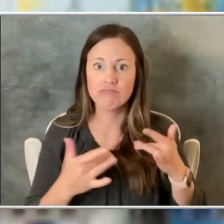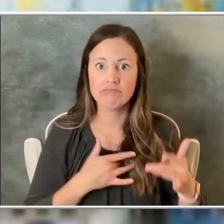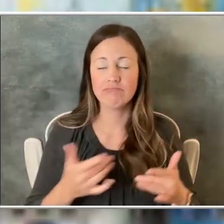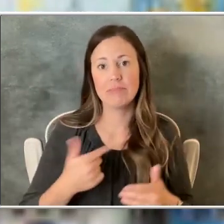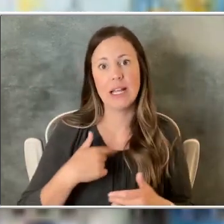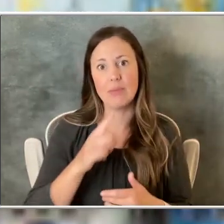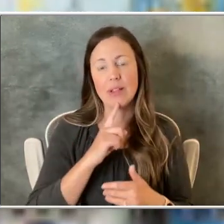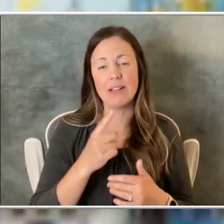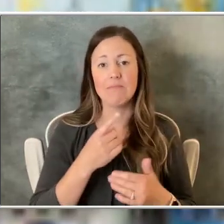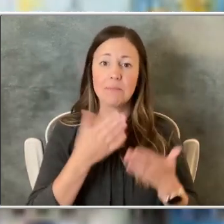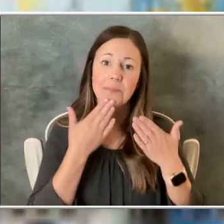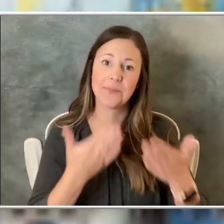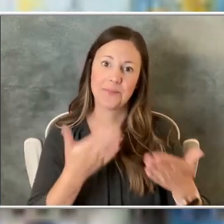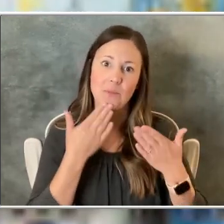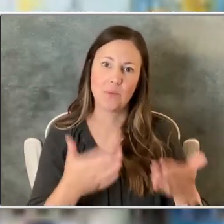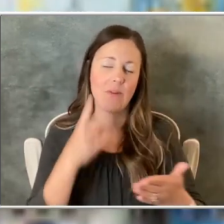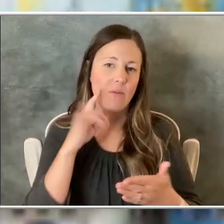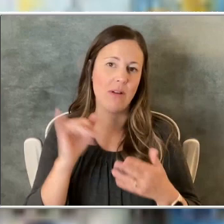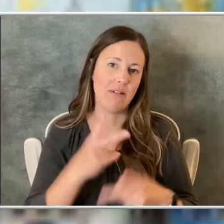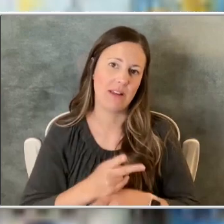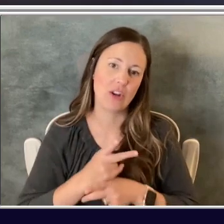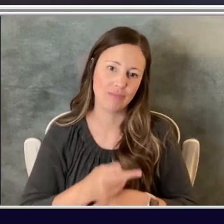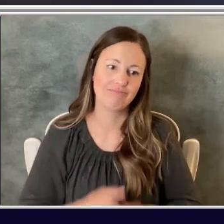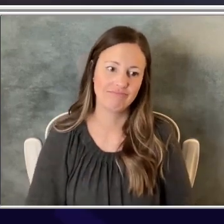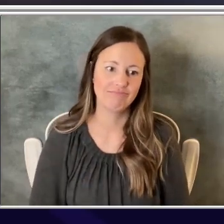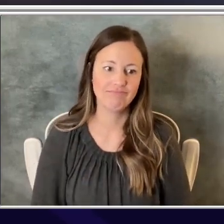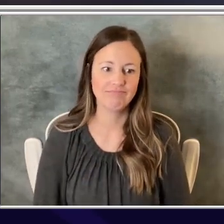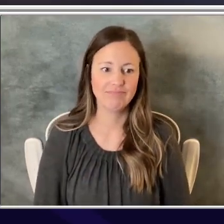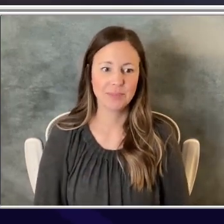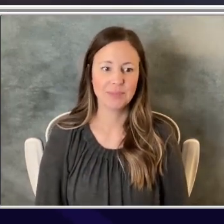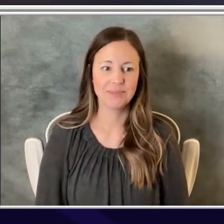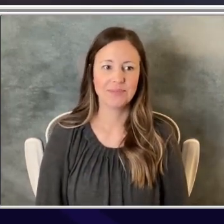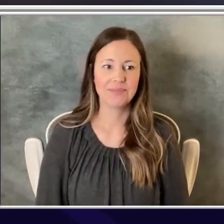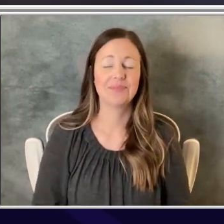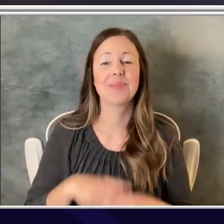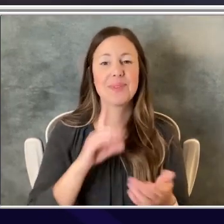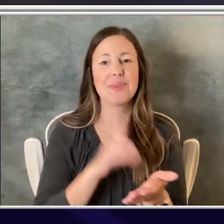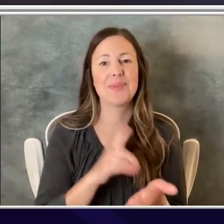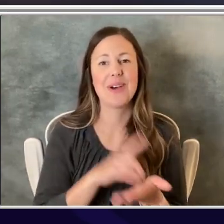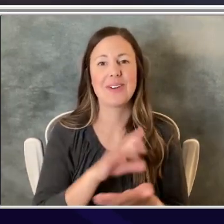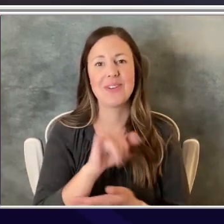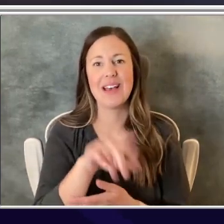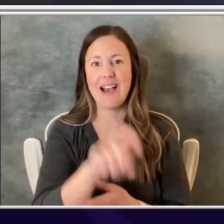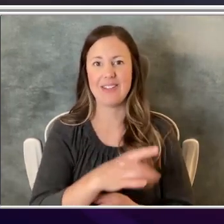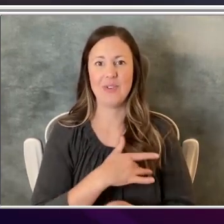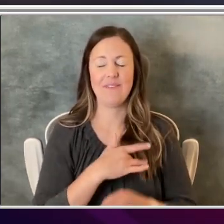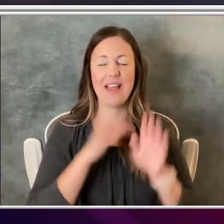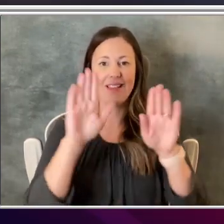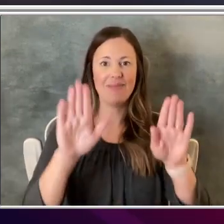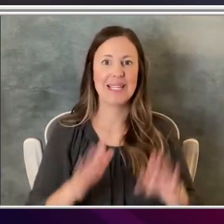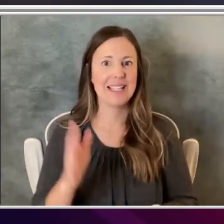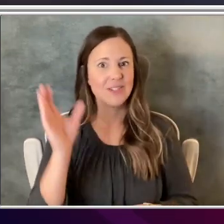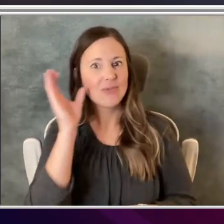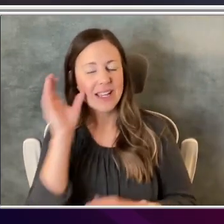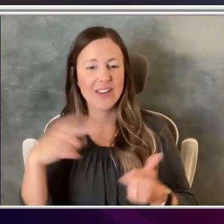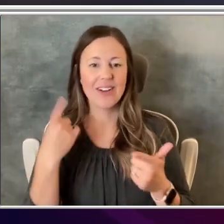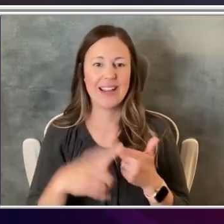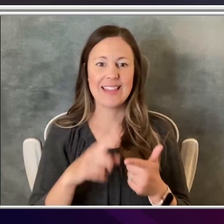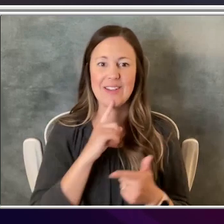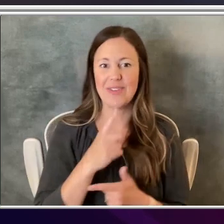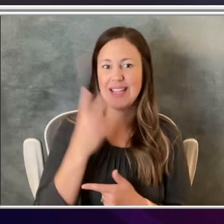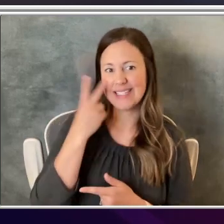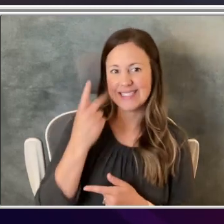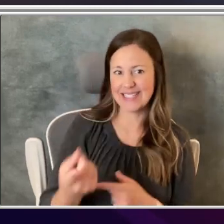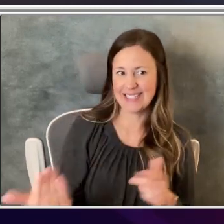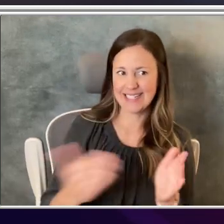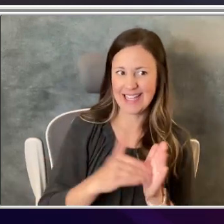forever grateful for the care that I was given. Dr. Sheldon, that has to feel amazing to hear that and then to come full circle and see